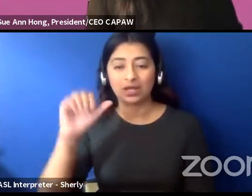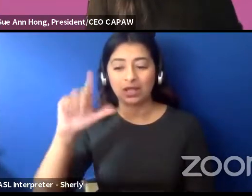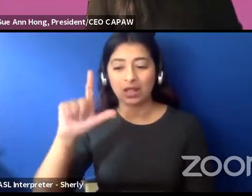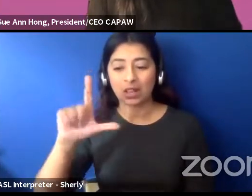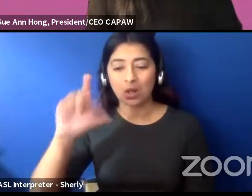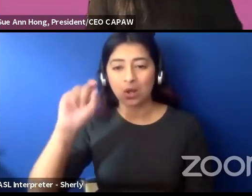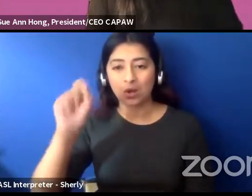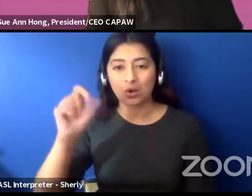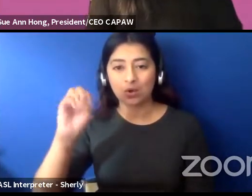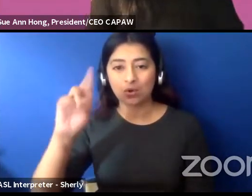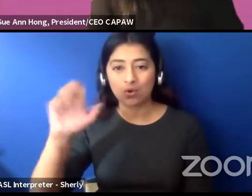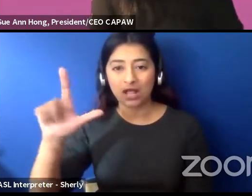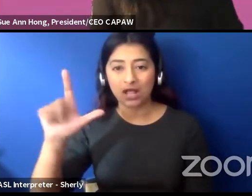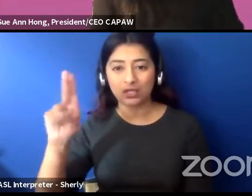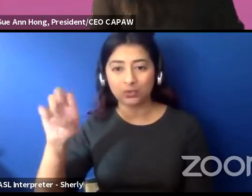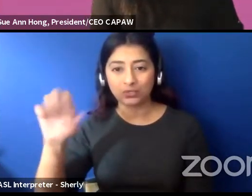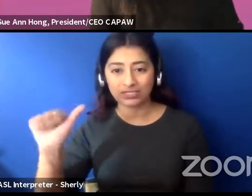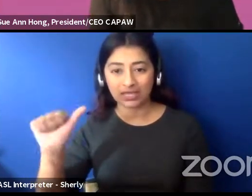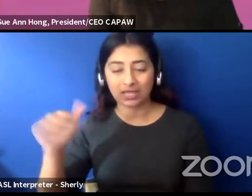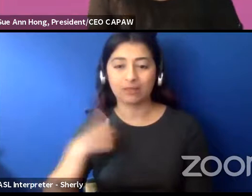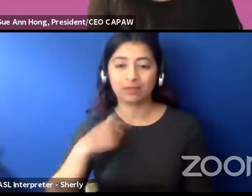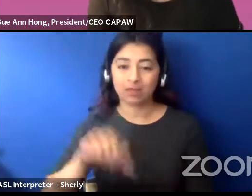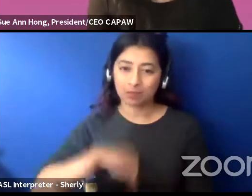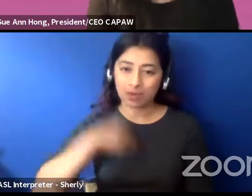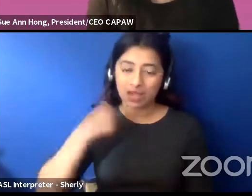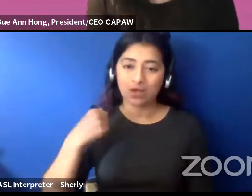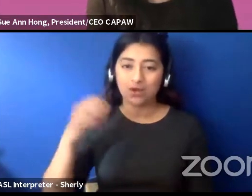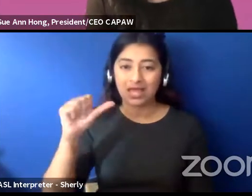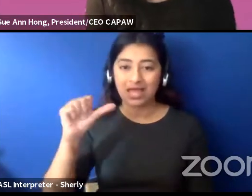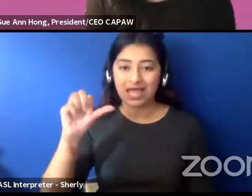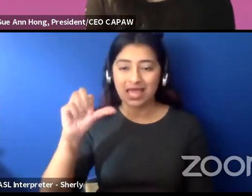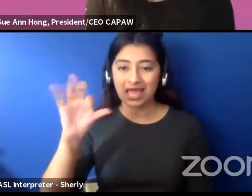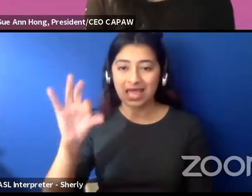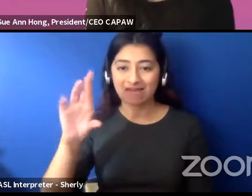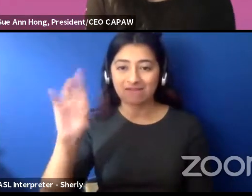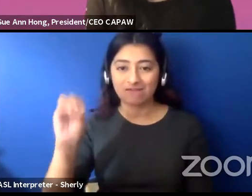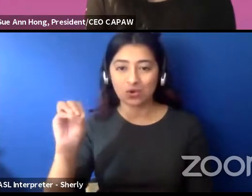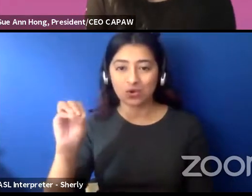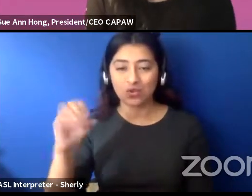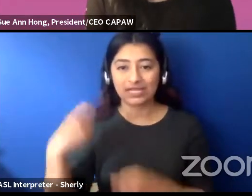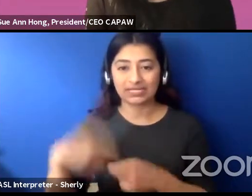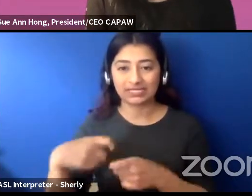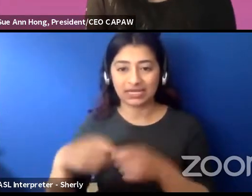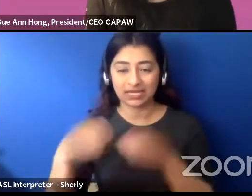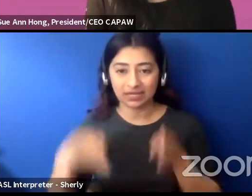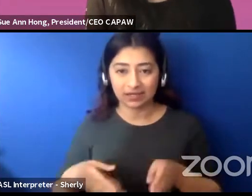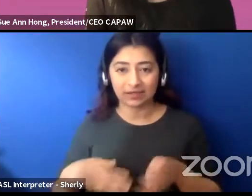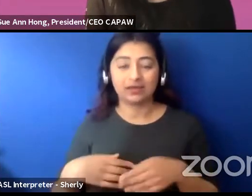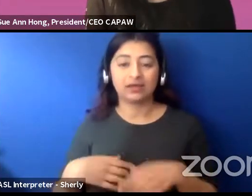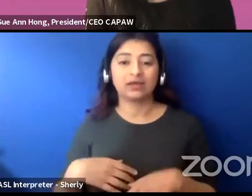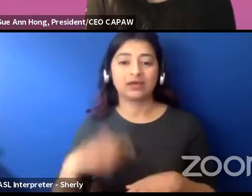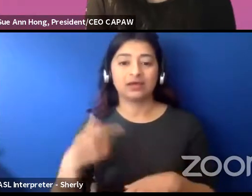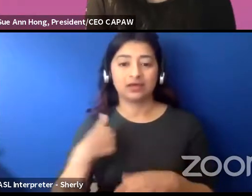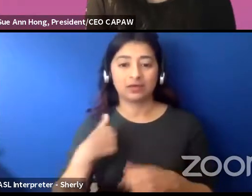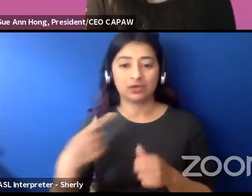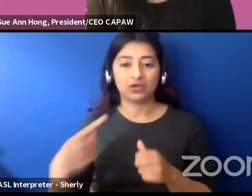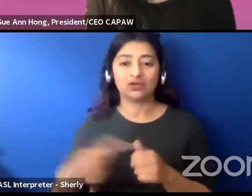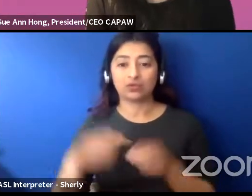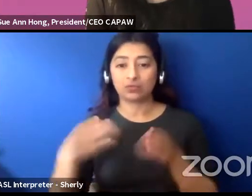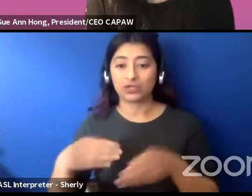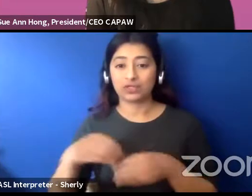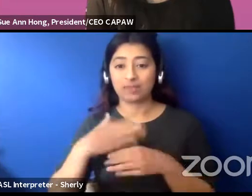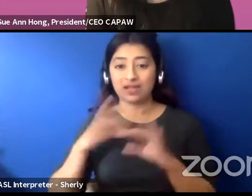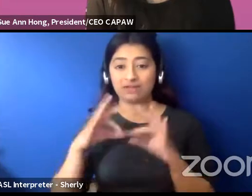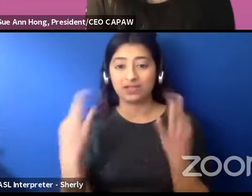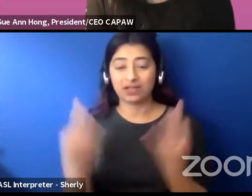I am proud Afro-Latina, so I'm the first group in my family to